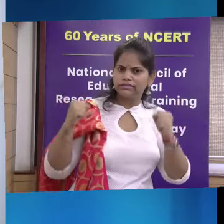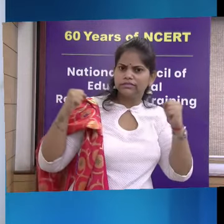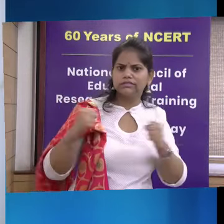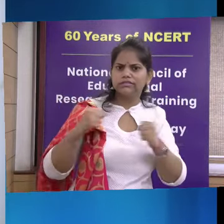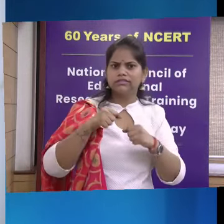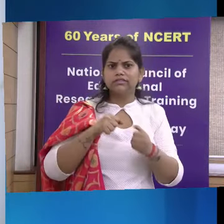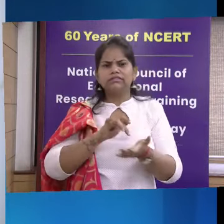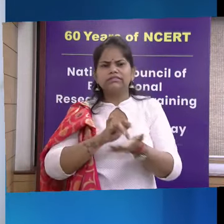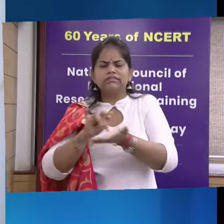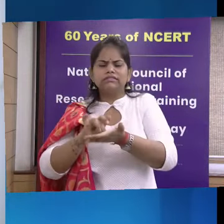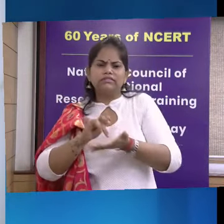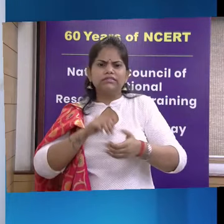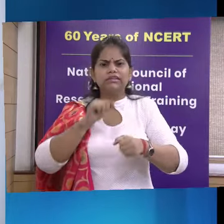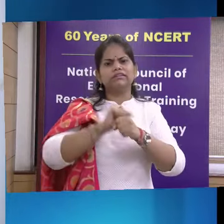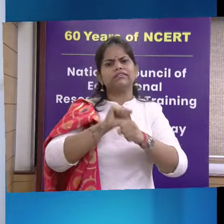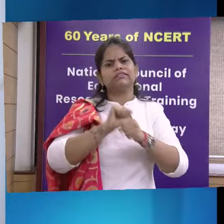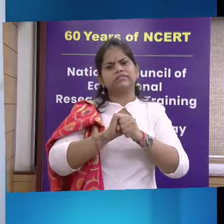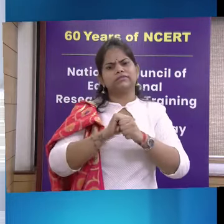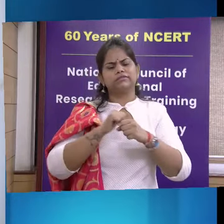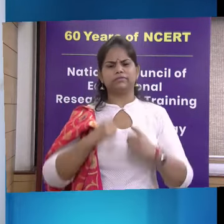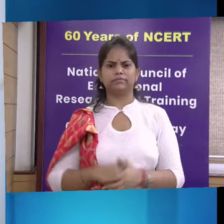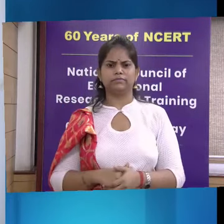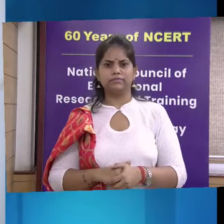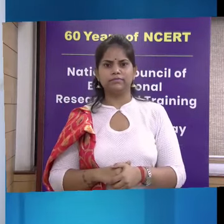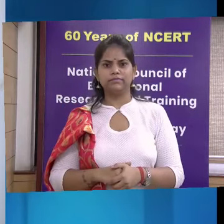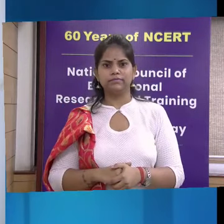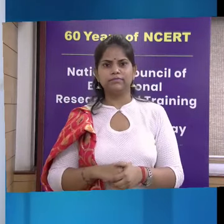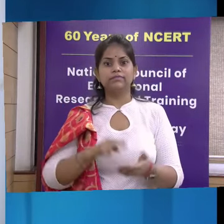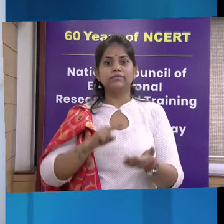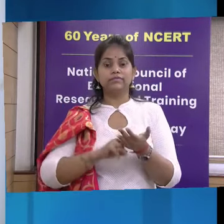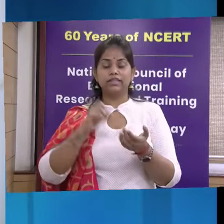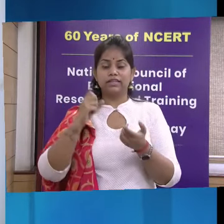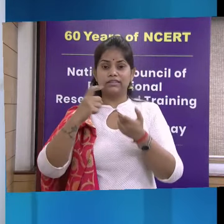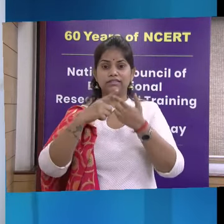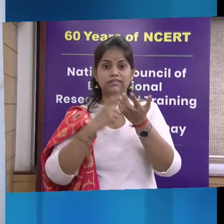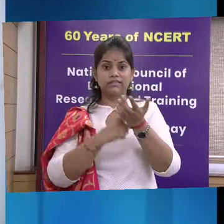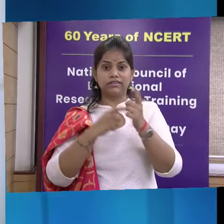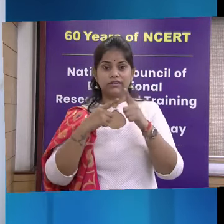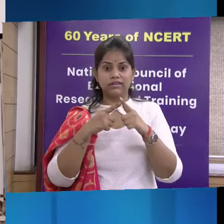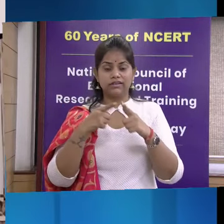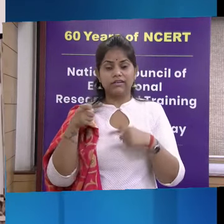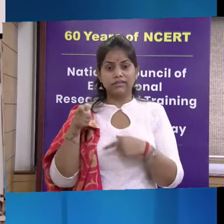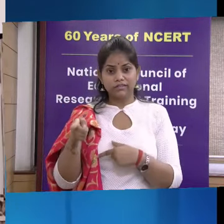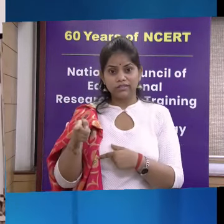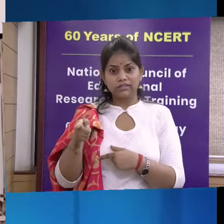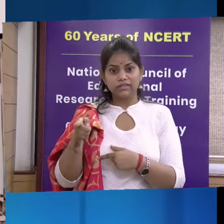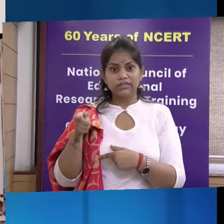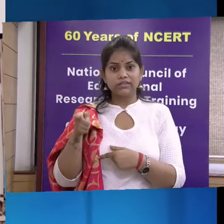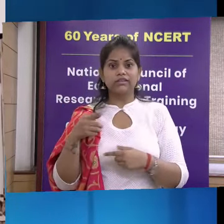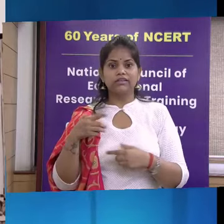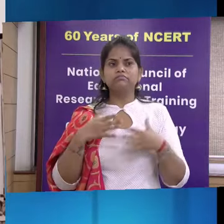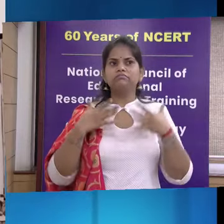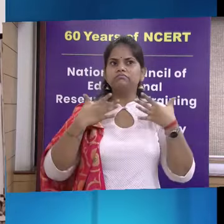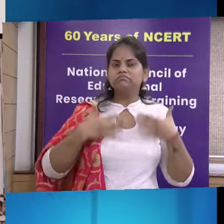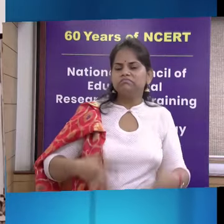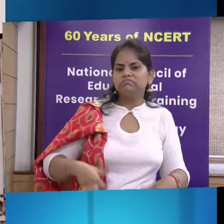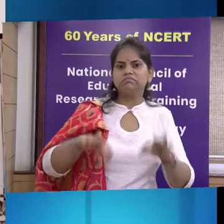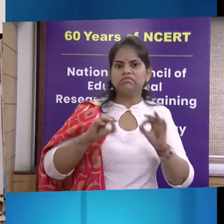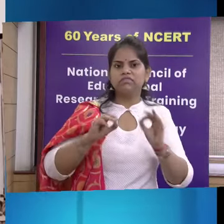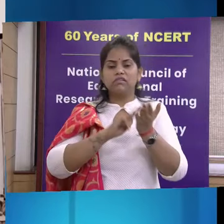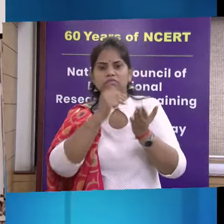every possible manner. NCERT is designated as an apex body of the Ministry of